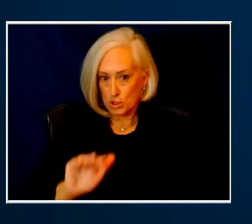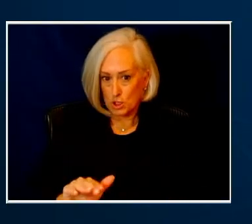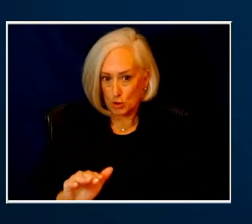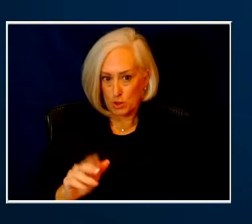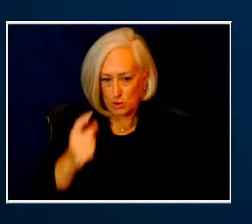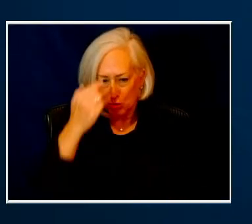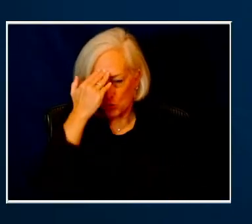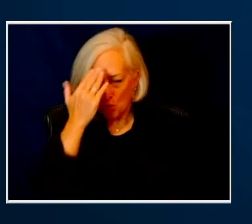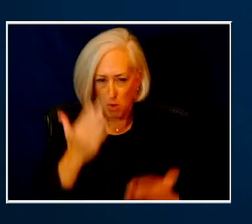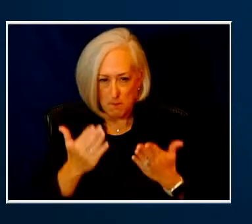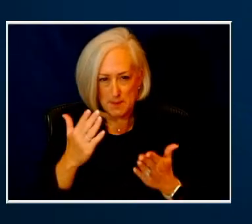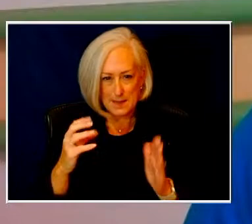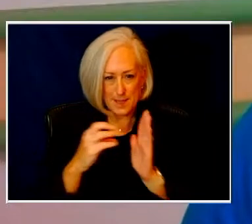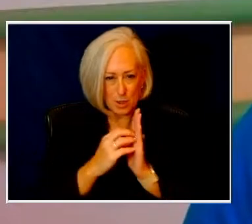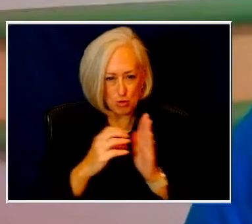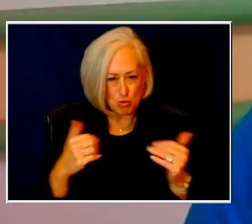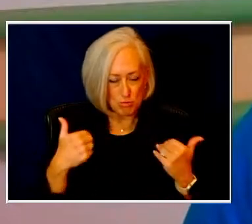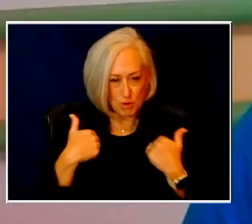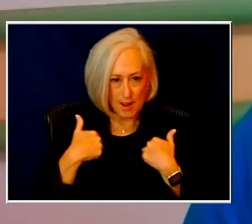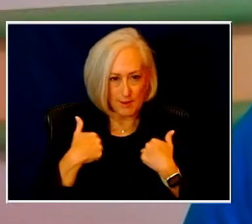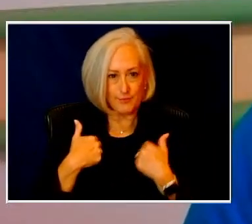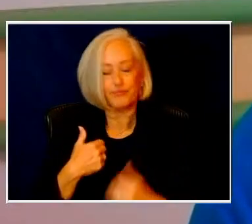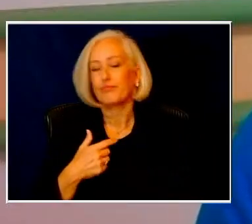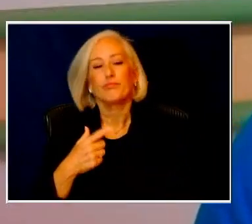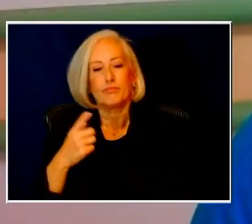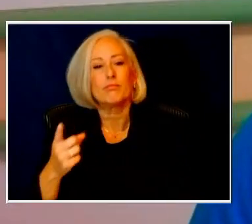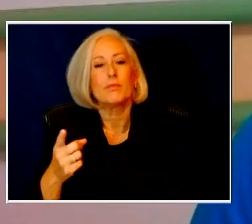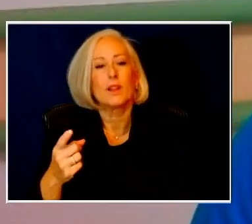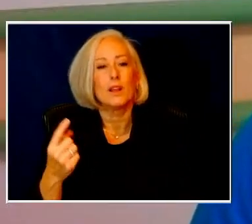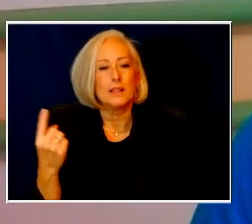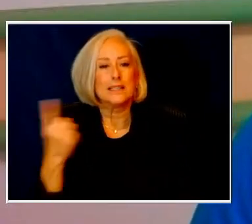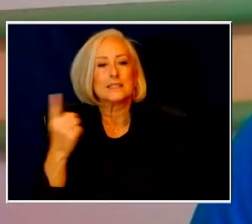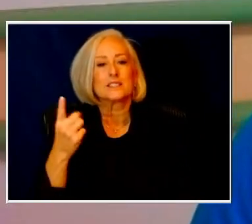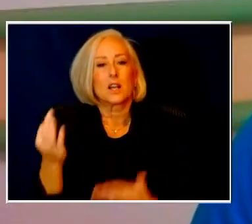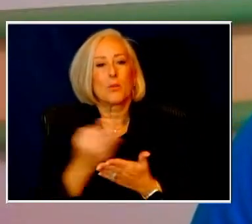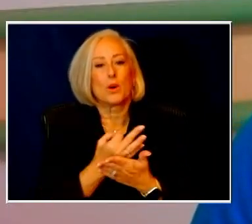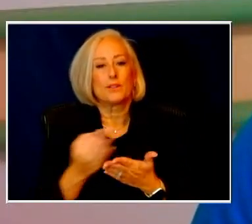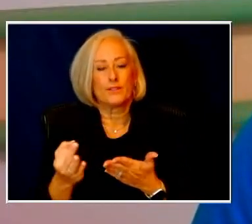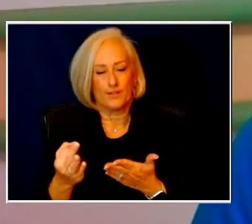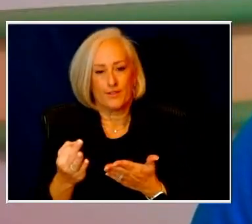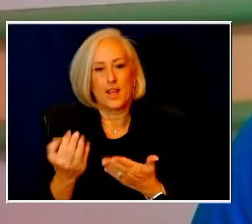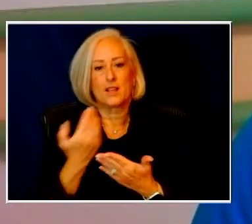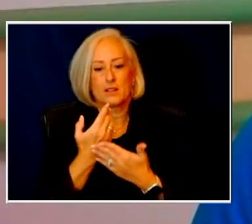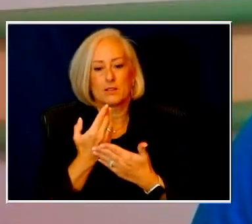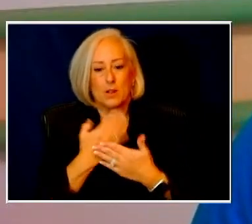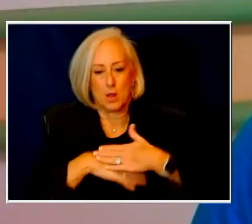Yeah, I think in Kolbie's situation with the hearing, when someone fails a newborn hearing screen, that's